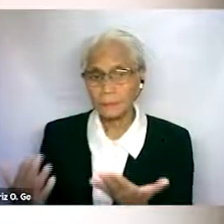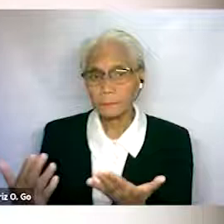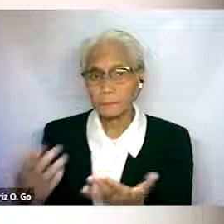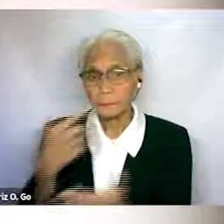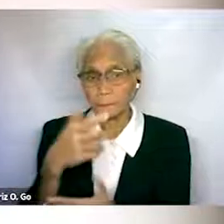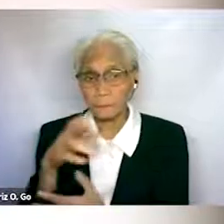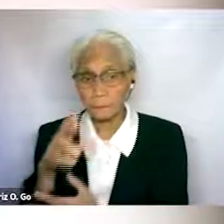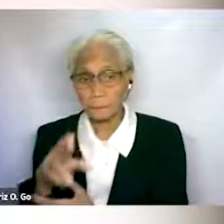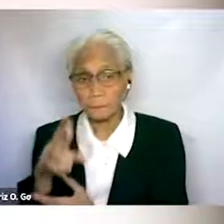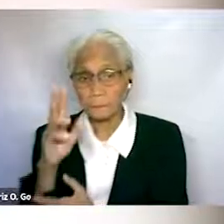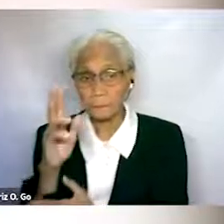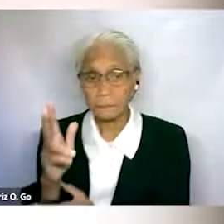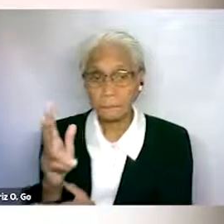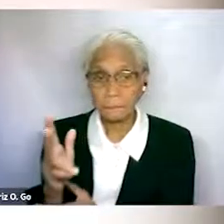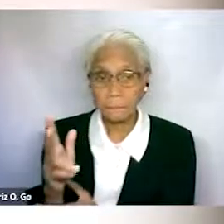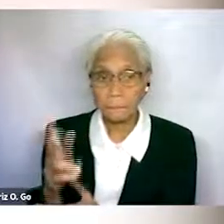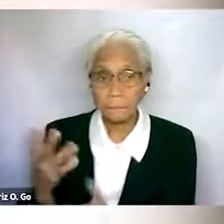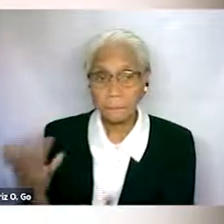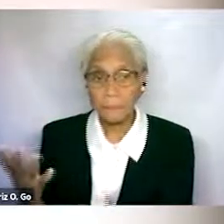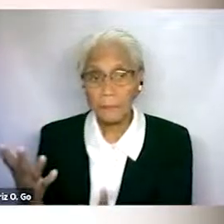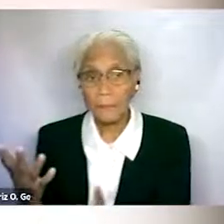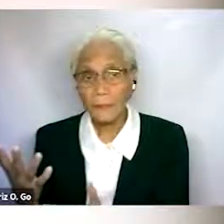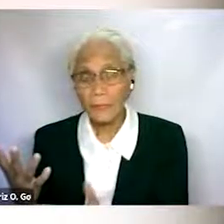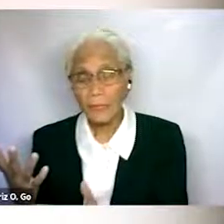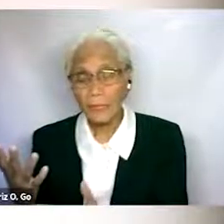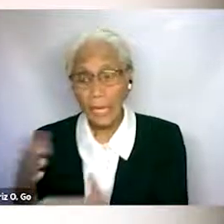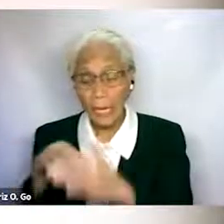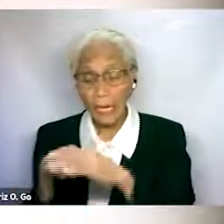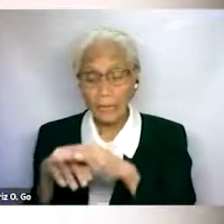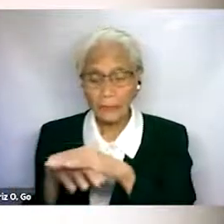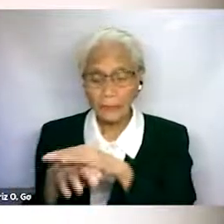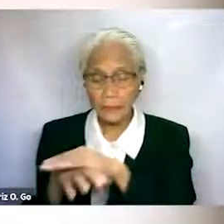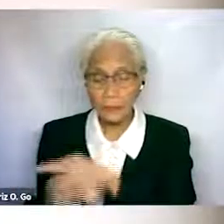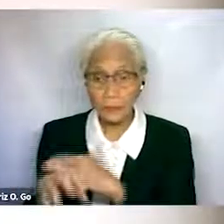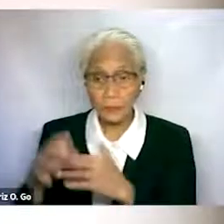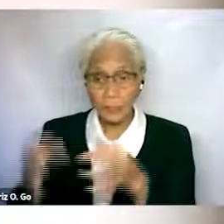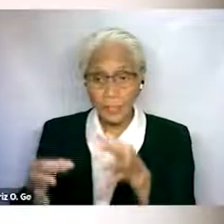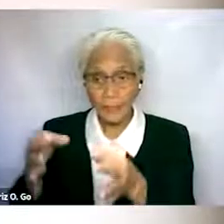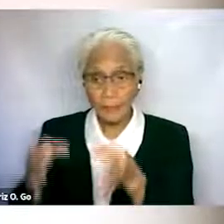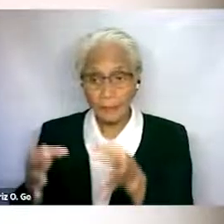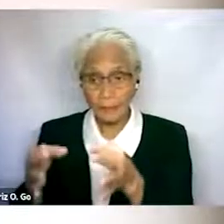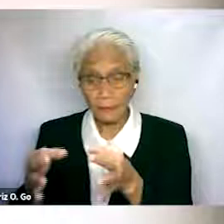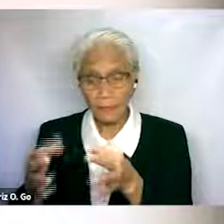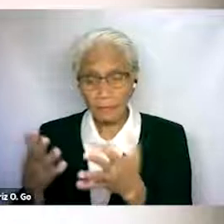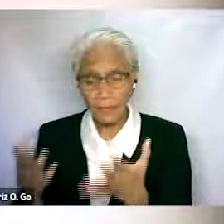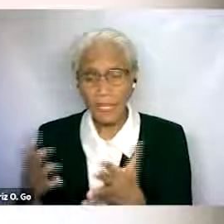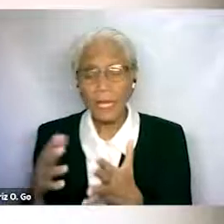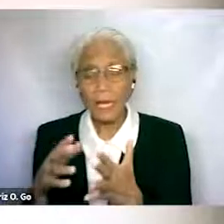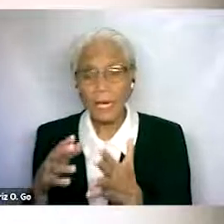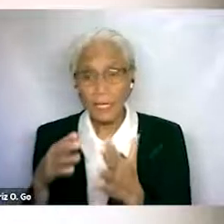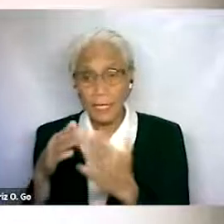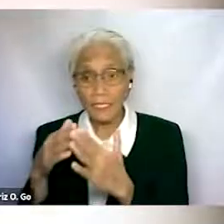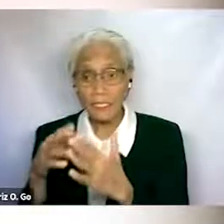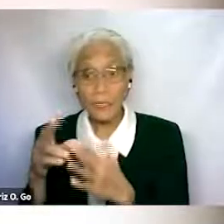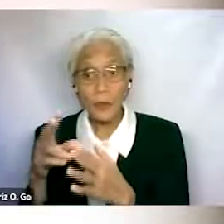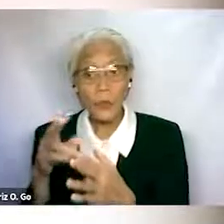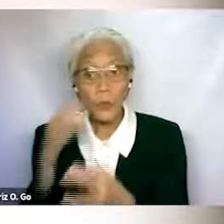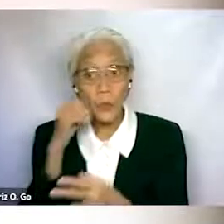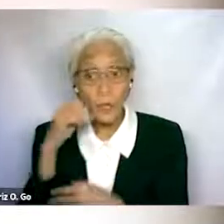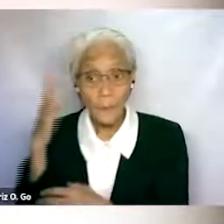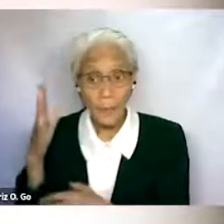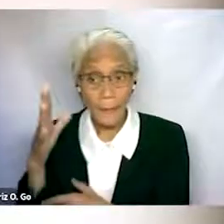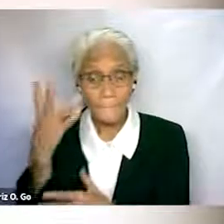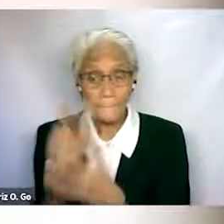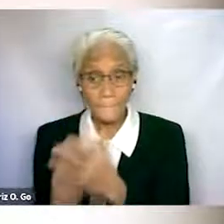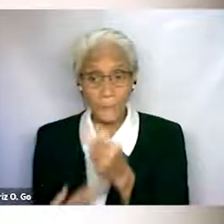number one, elimination of all forms of violence and exploitation of women and girls, genital mutilation being addressed, and then addressing